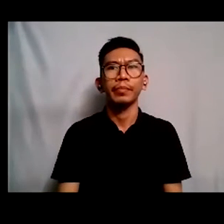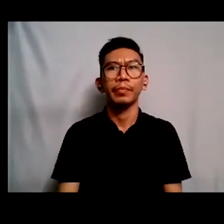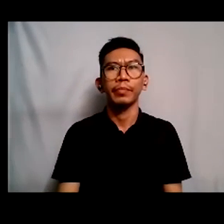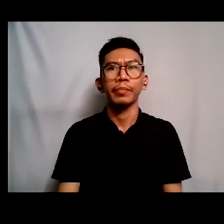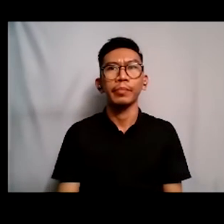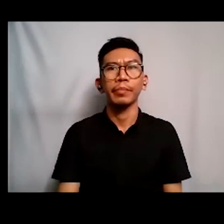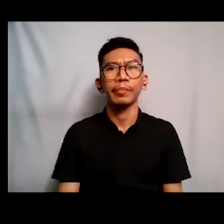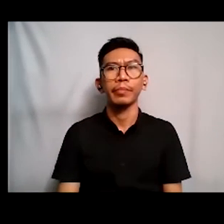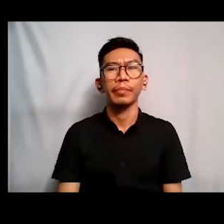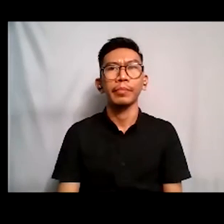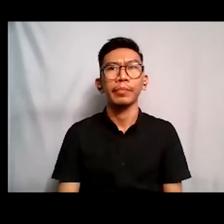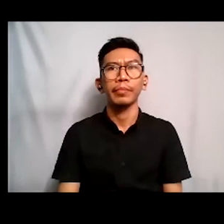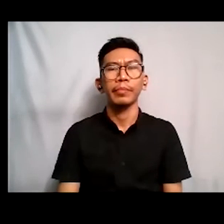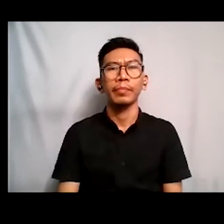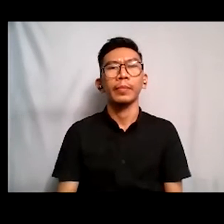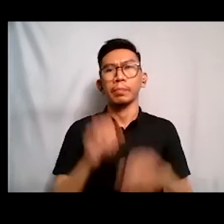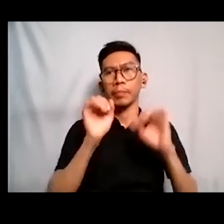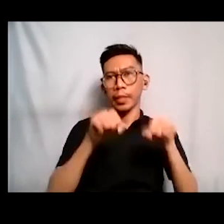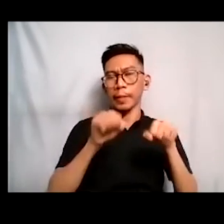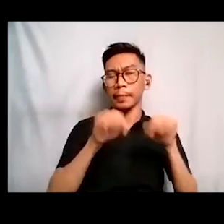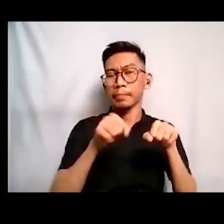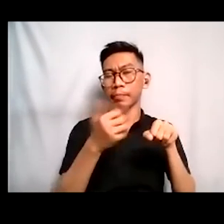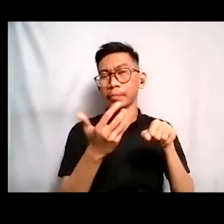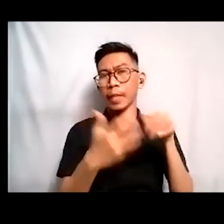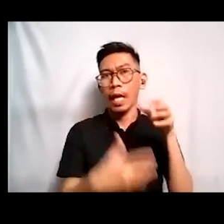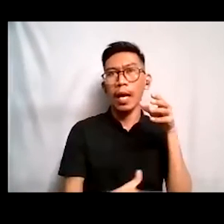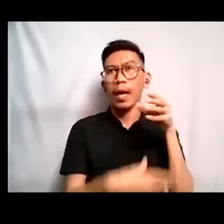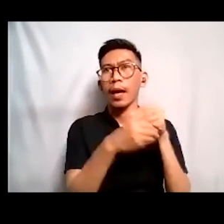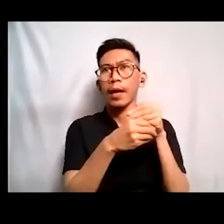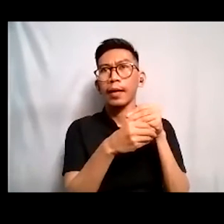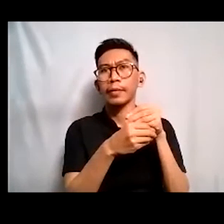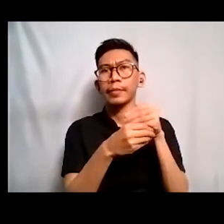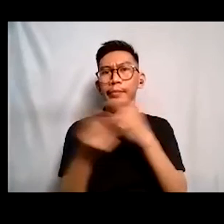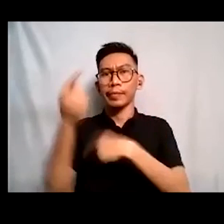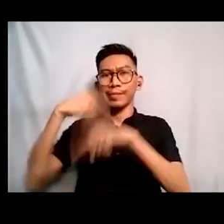So we might want to add this sign to the vocabulary.